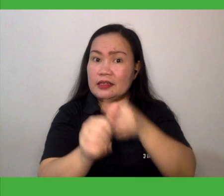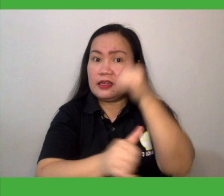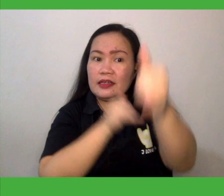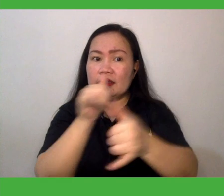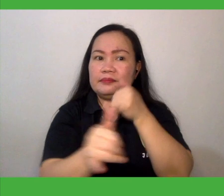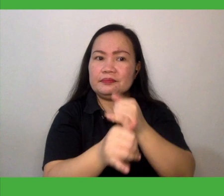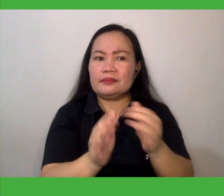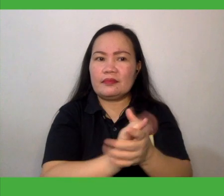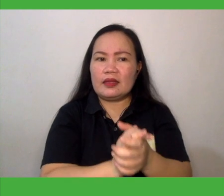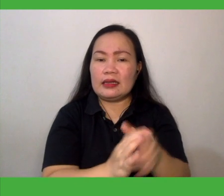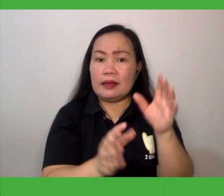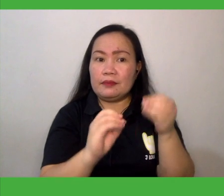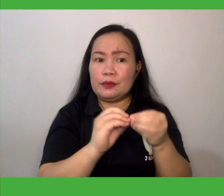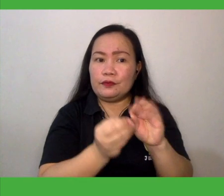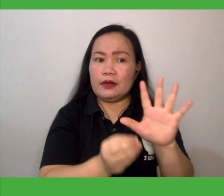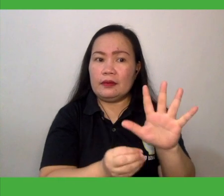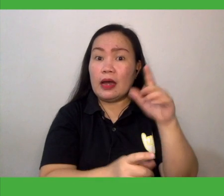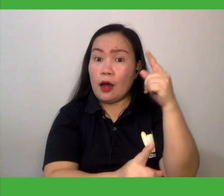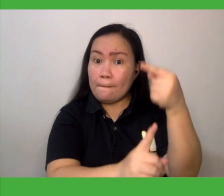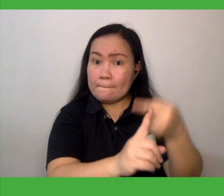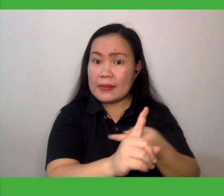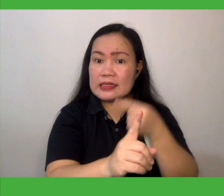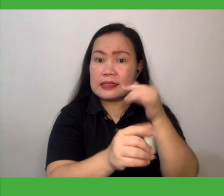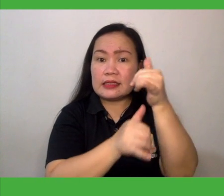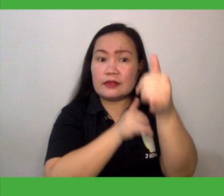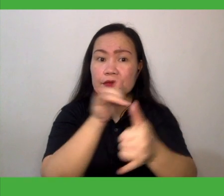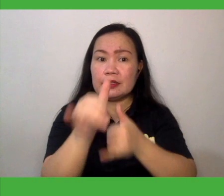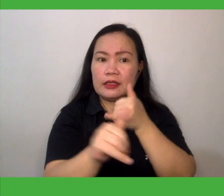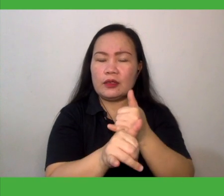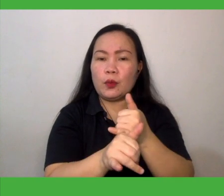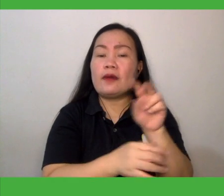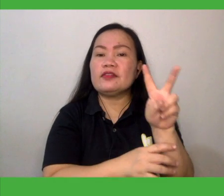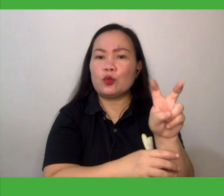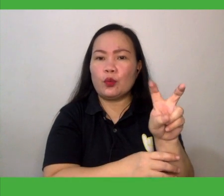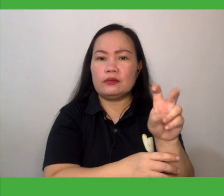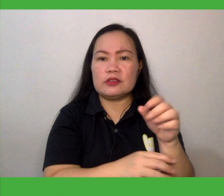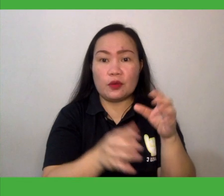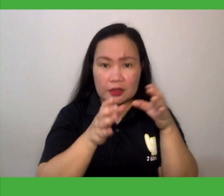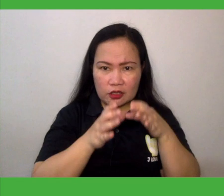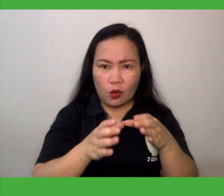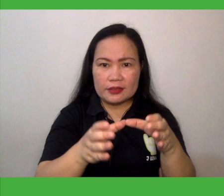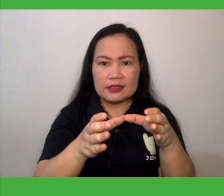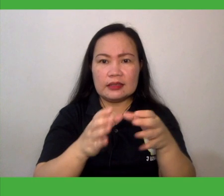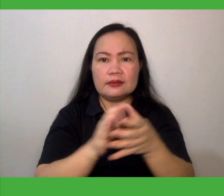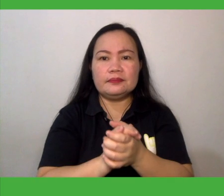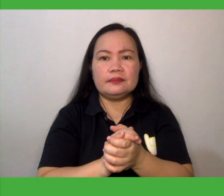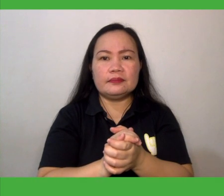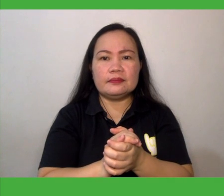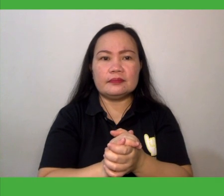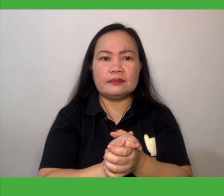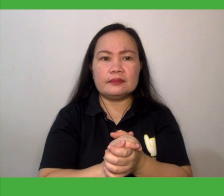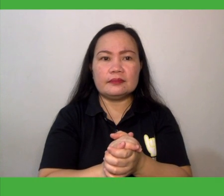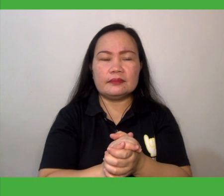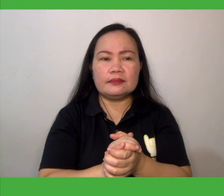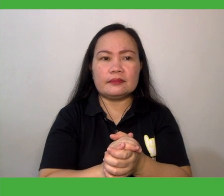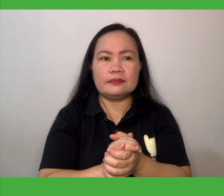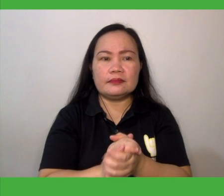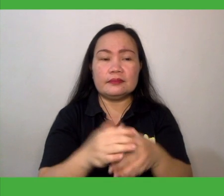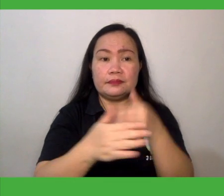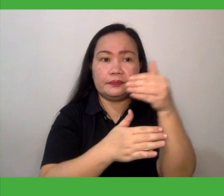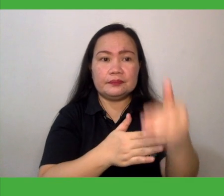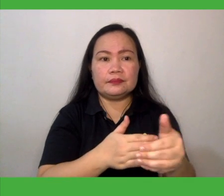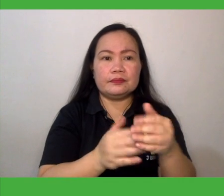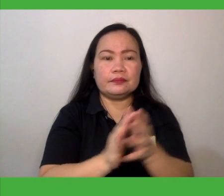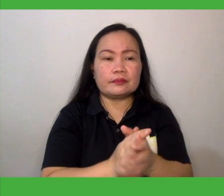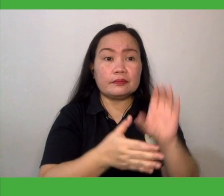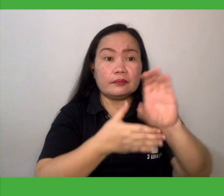year, how many months in a year? 12. So, we only have 12 and that is fixed. So, therefore, that is constant.